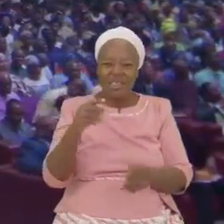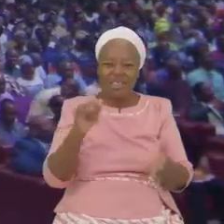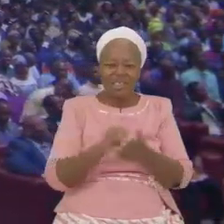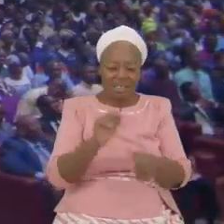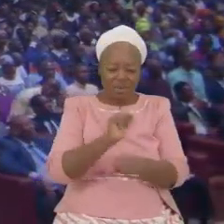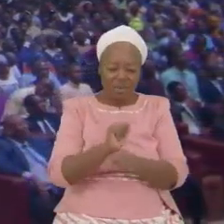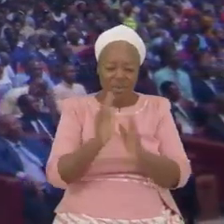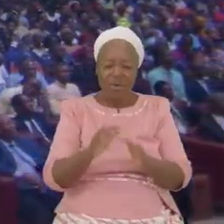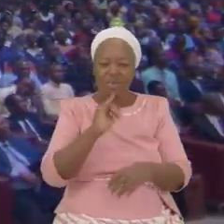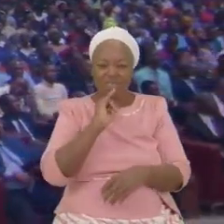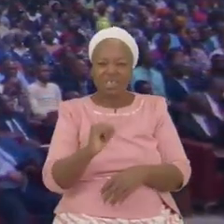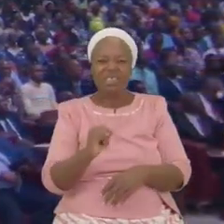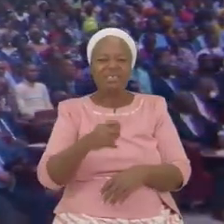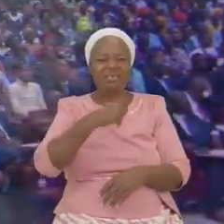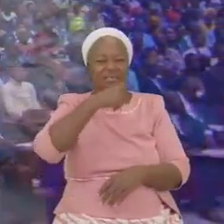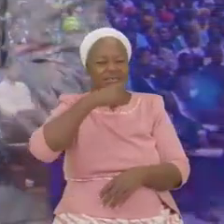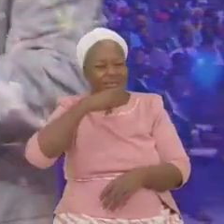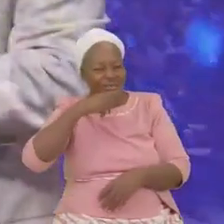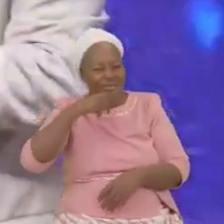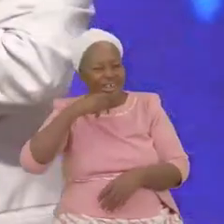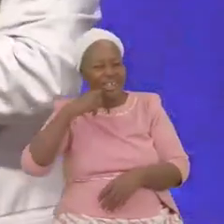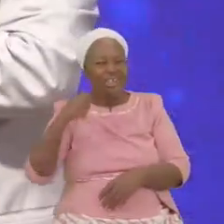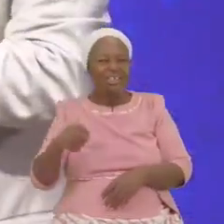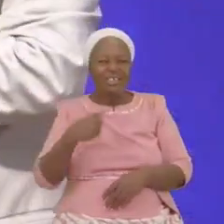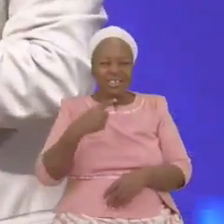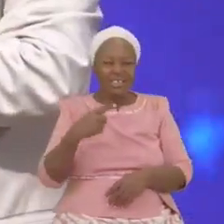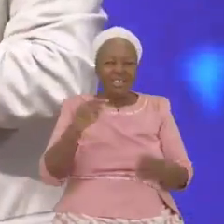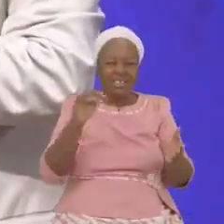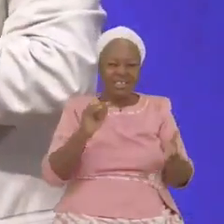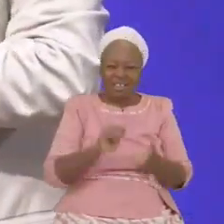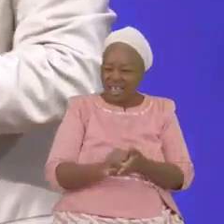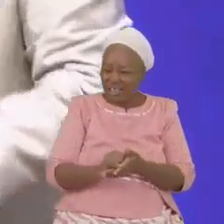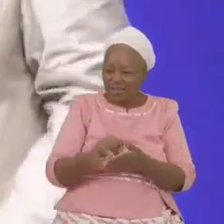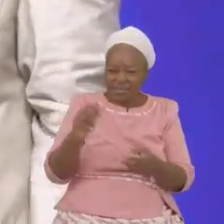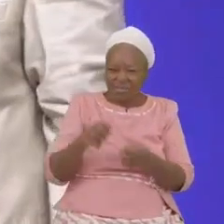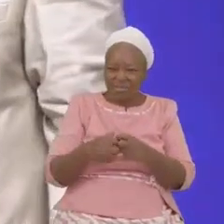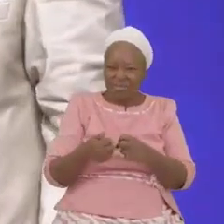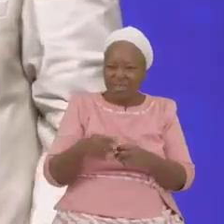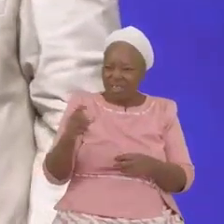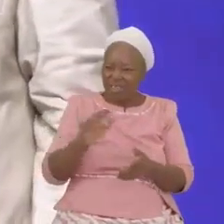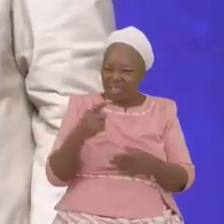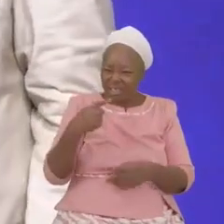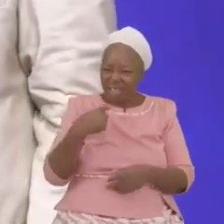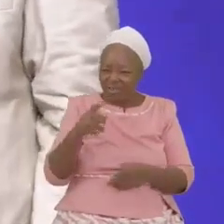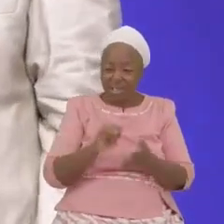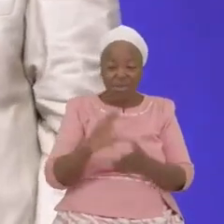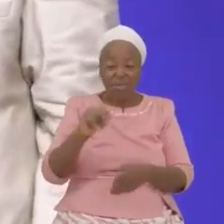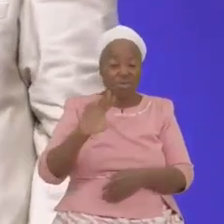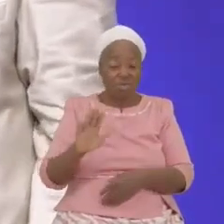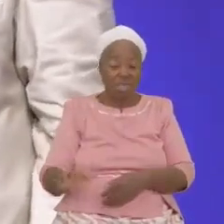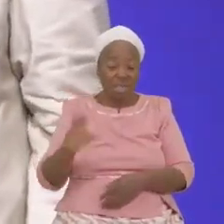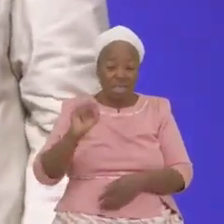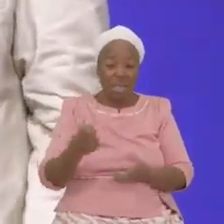dry. What I'm saying is, they say that womb is dry. They say no child can